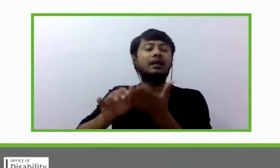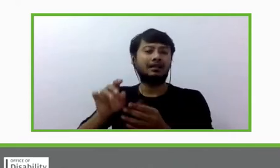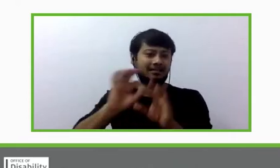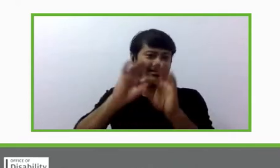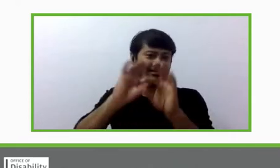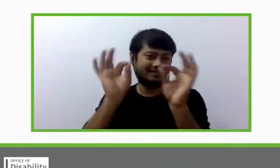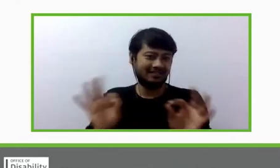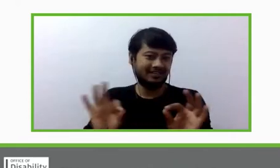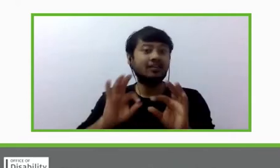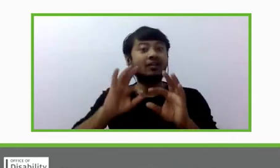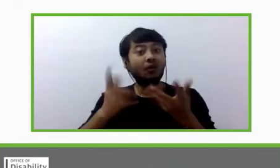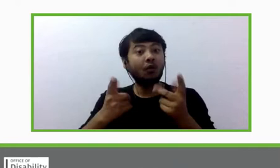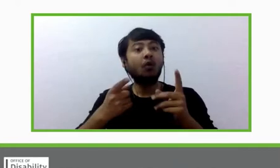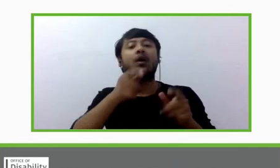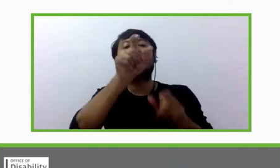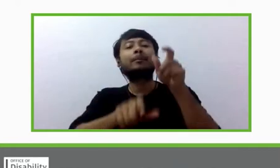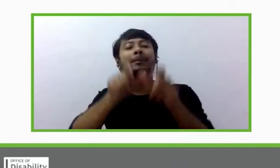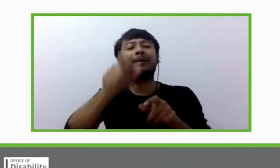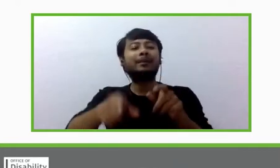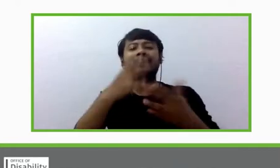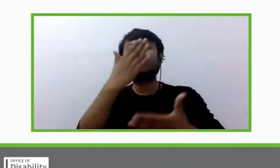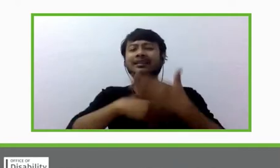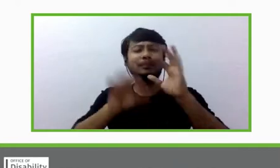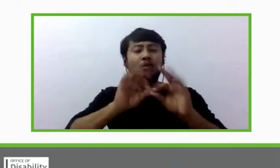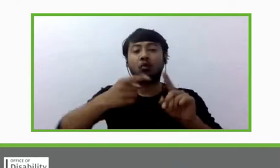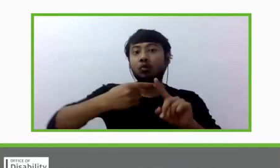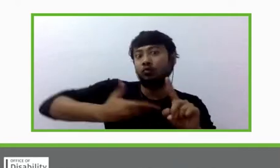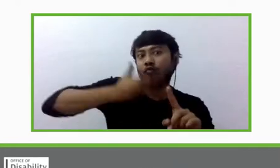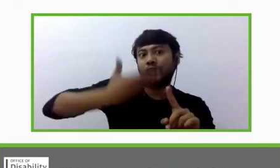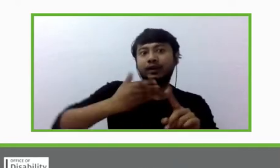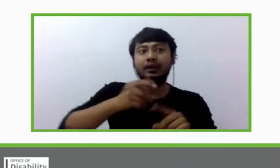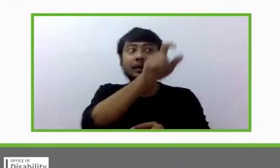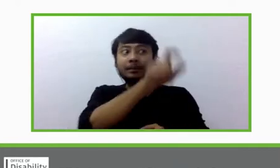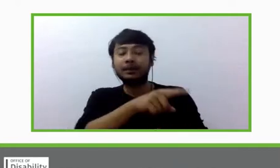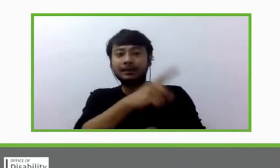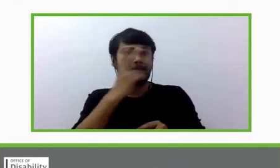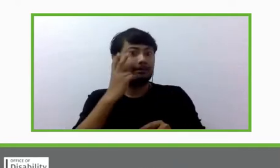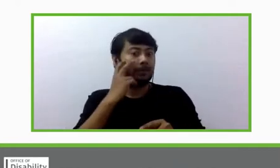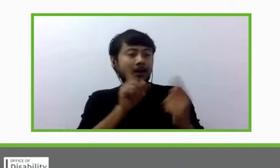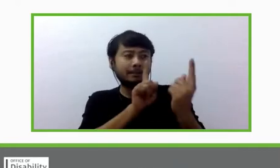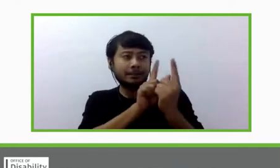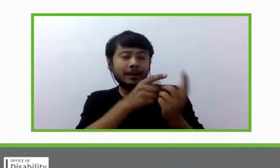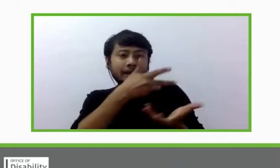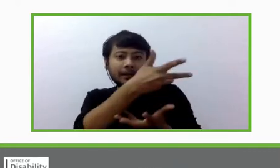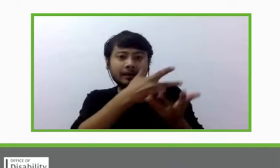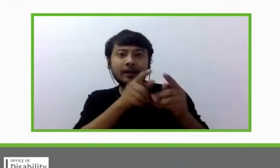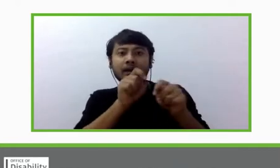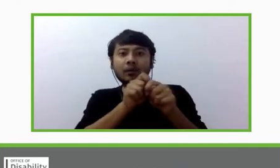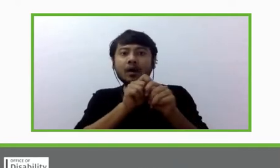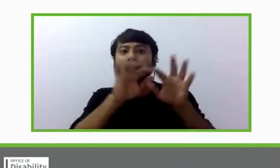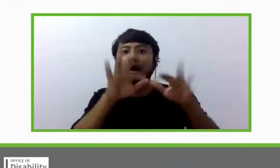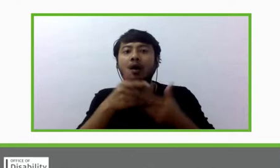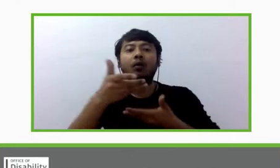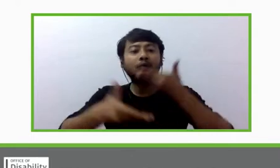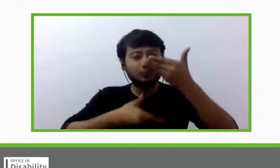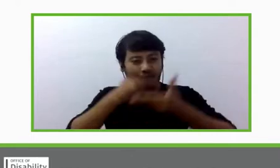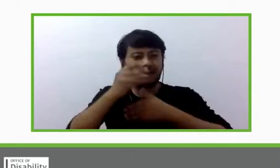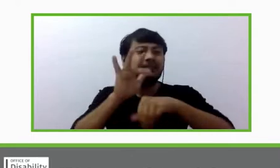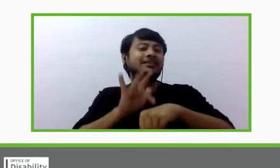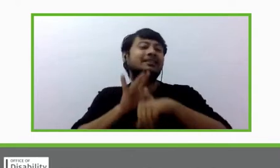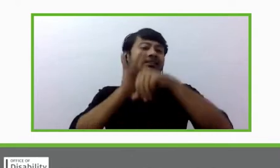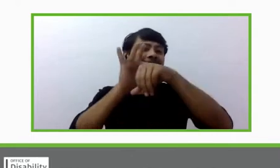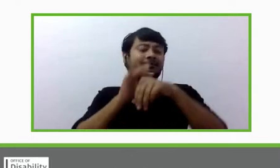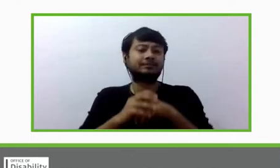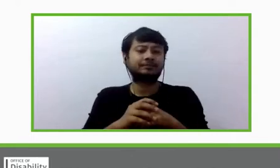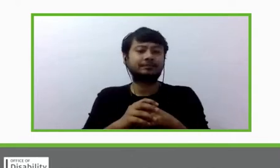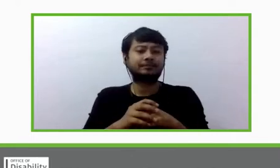blind person to give them assistance. So, you know, I'm not going to say it's a natural fit, but it can be done